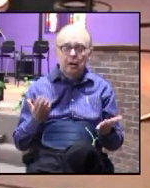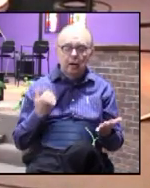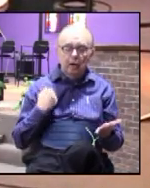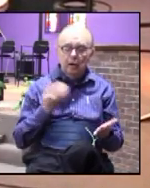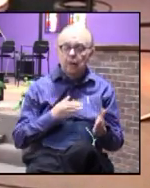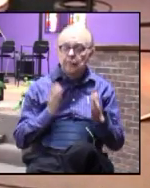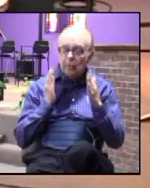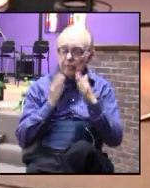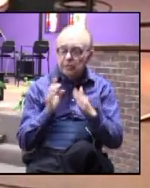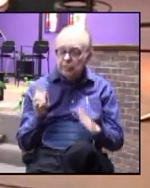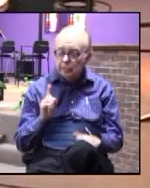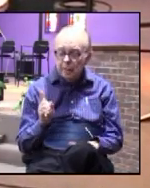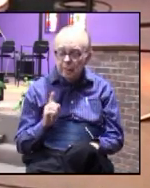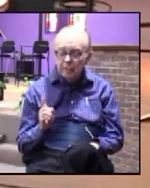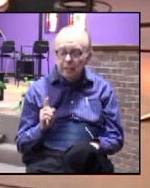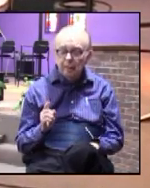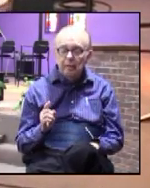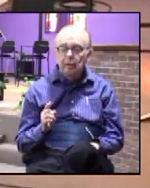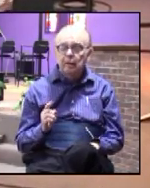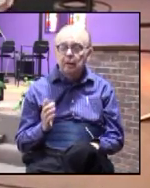focus?